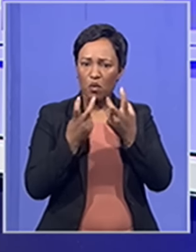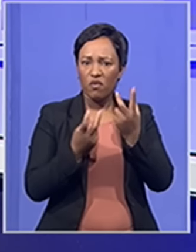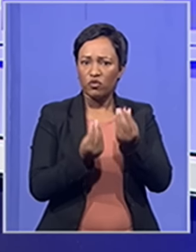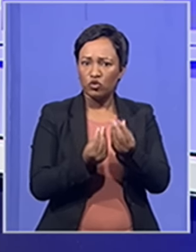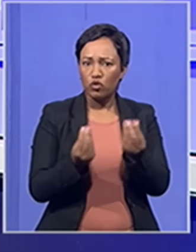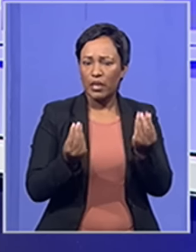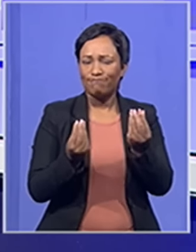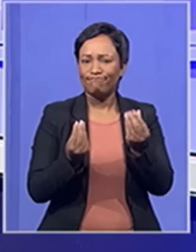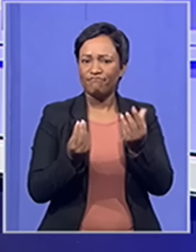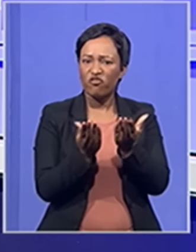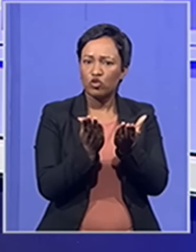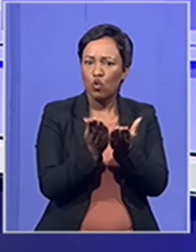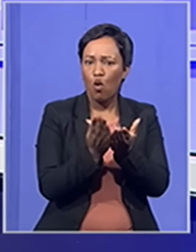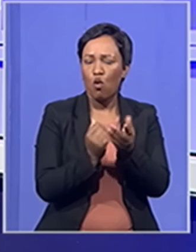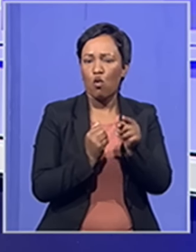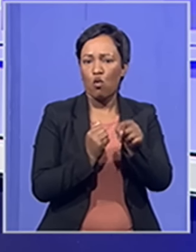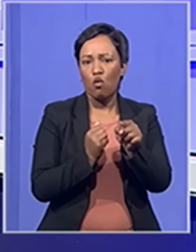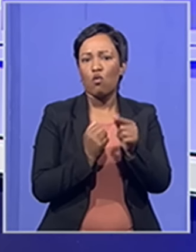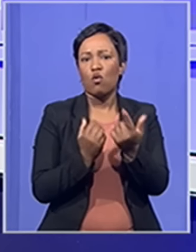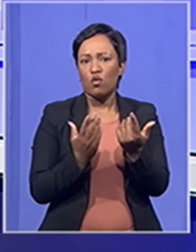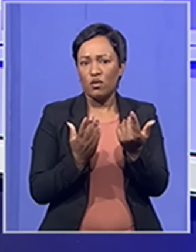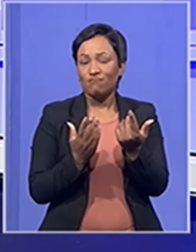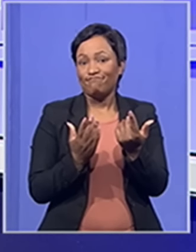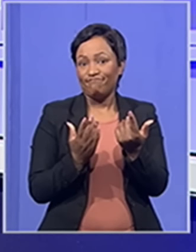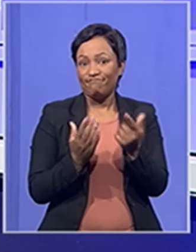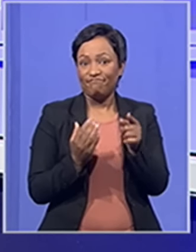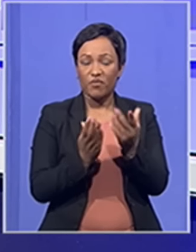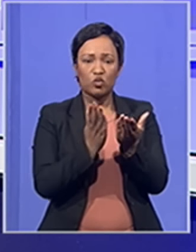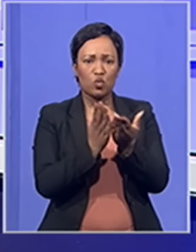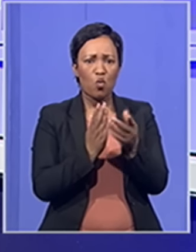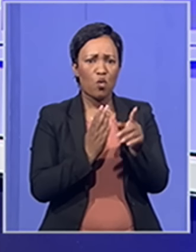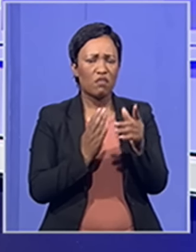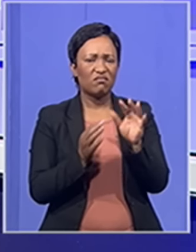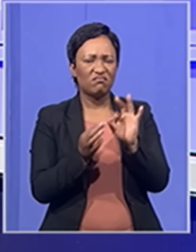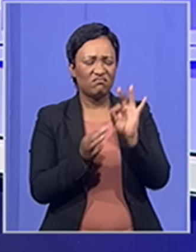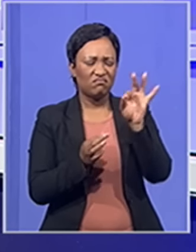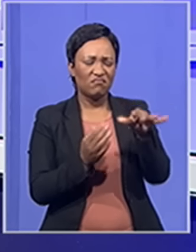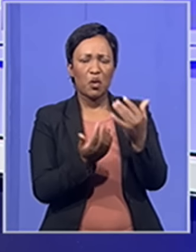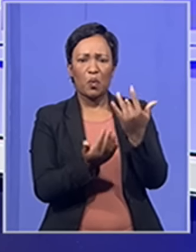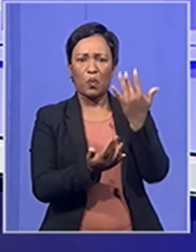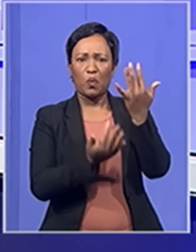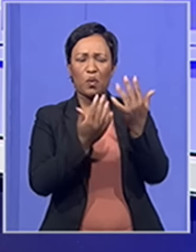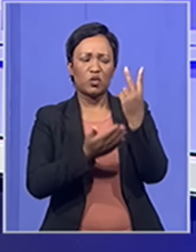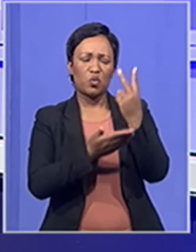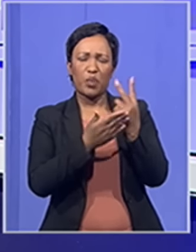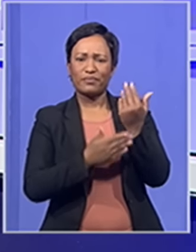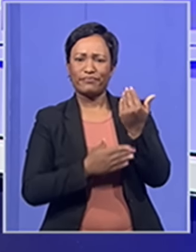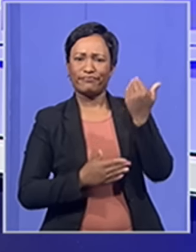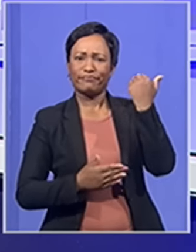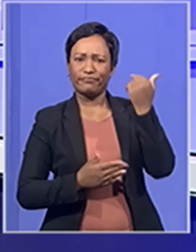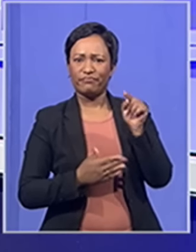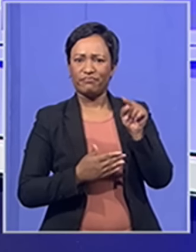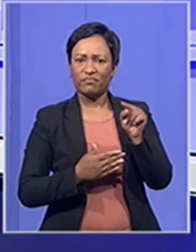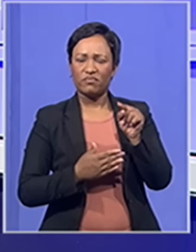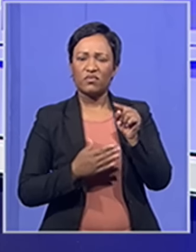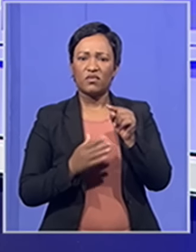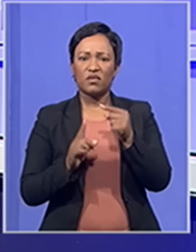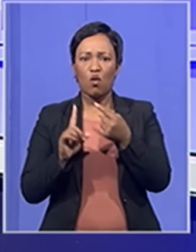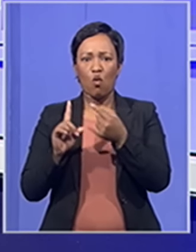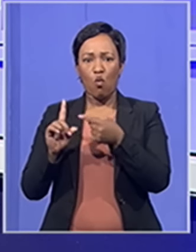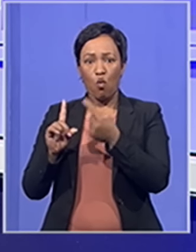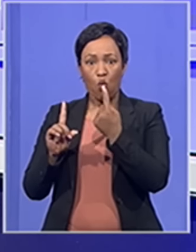diphatlha kwa dikolong tsa bona. Sekolo se jelwe ka molelo mo dibekeng tse 2 tse di fetileng le fa go tshwere morutwana